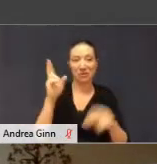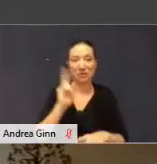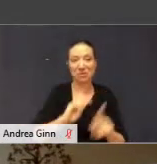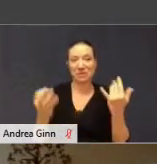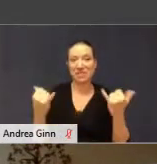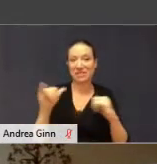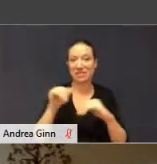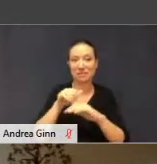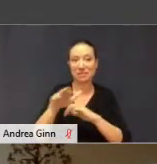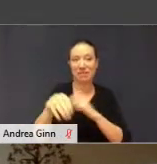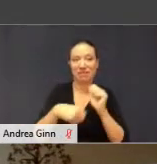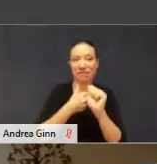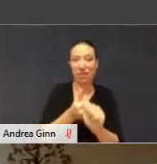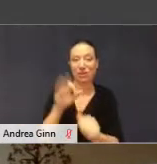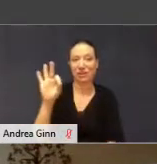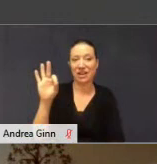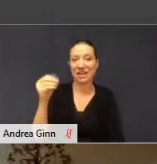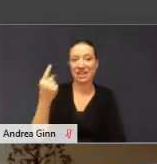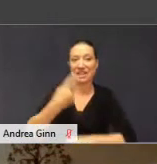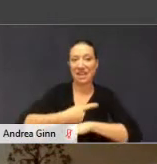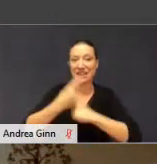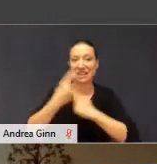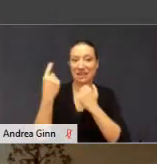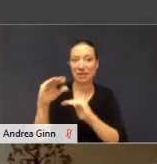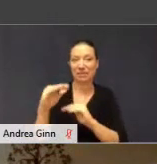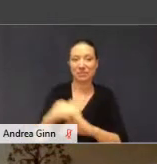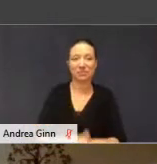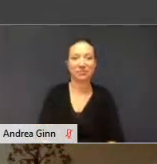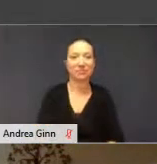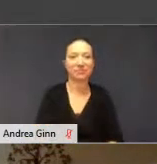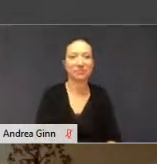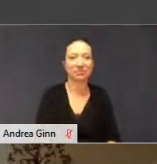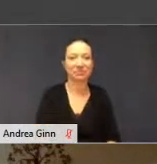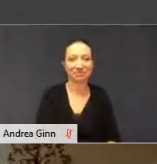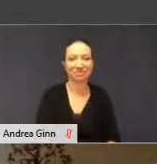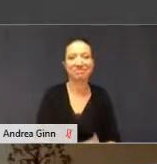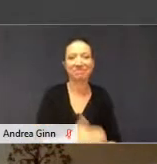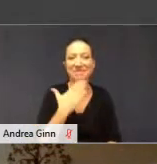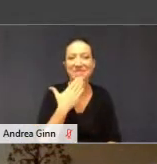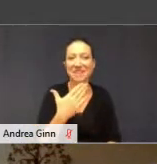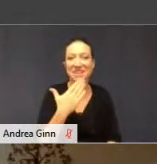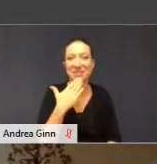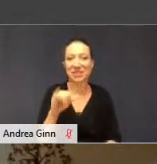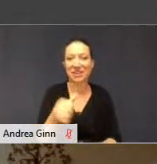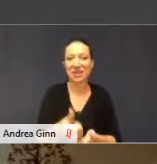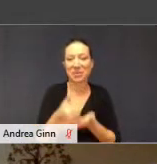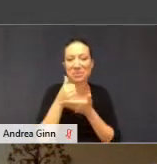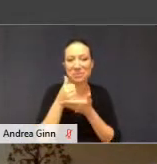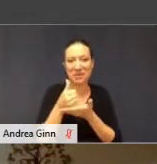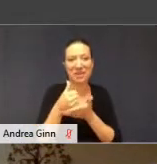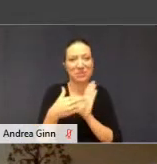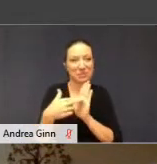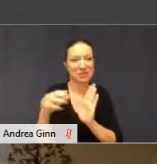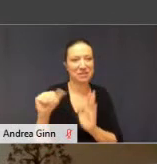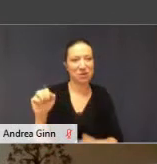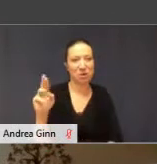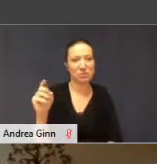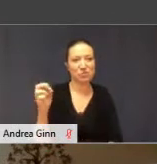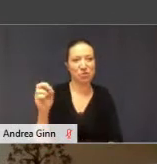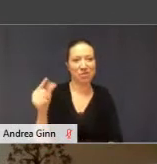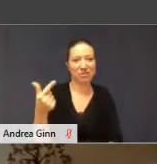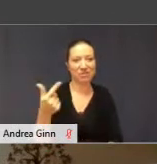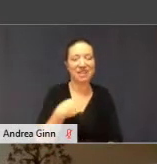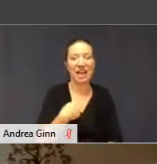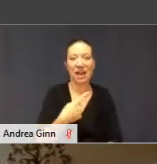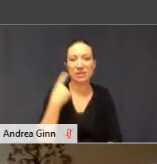frame. Great, thanks. That's helpful. I was particularly thinking about that issue because I got a